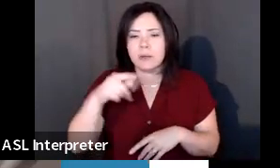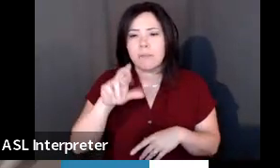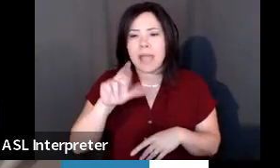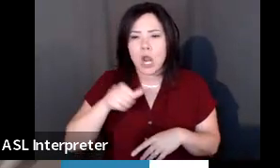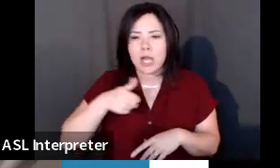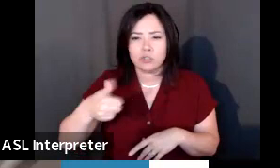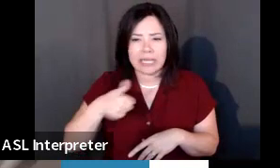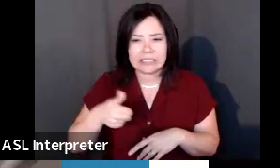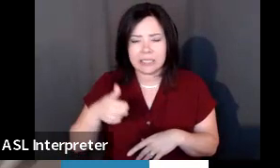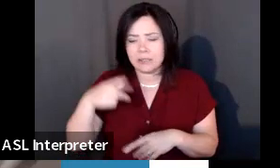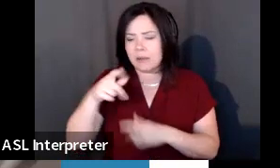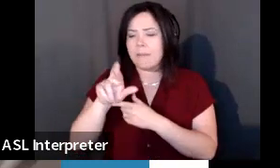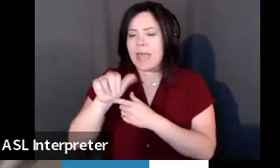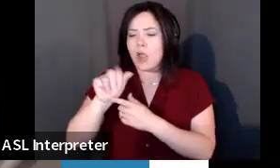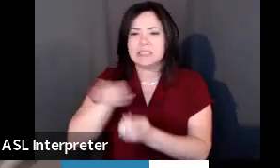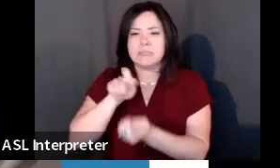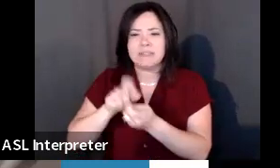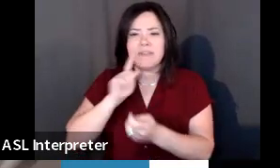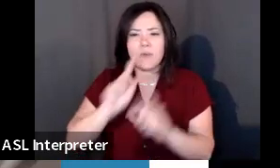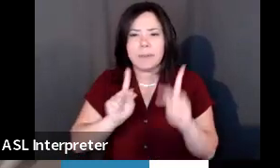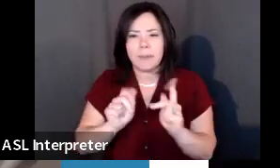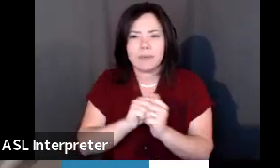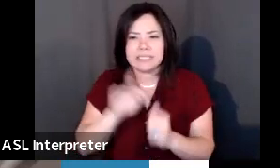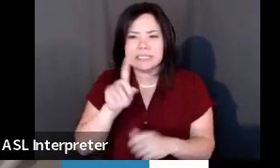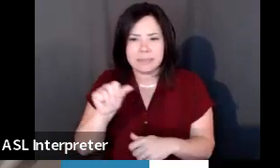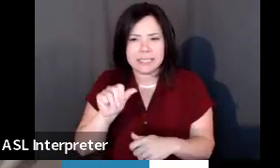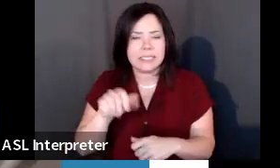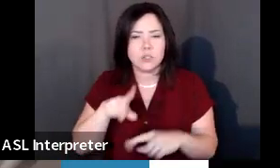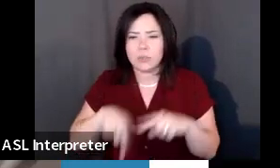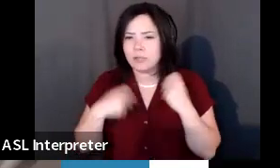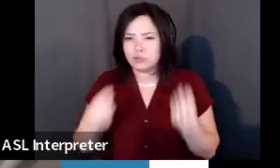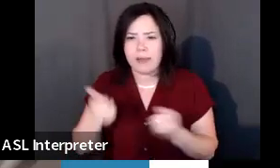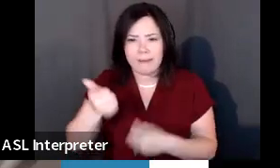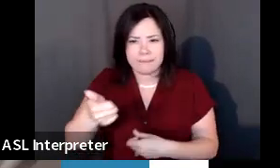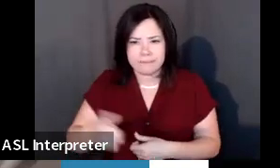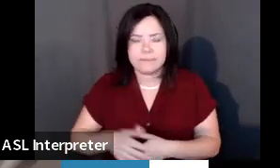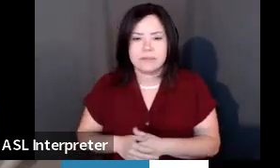specific transportation for folks with disabilities who are unable to drive.